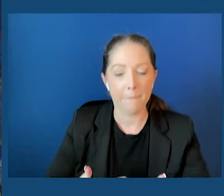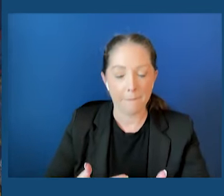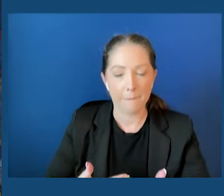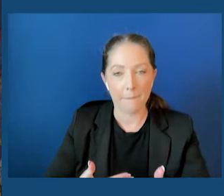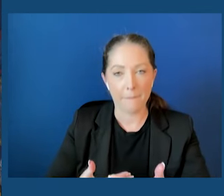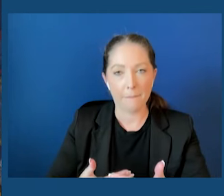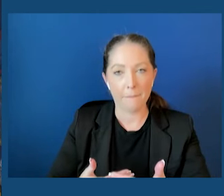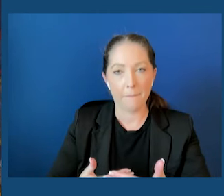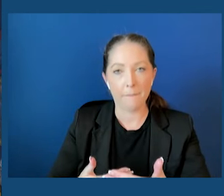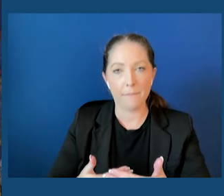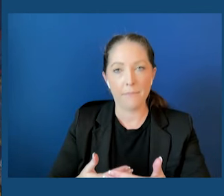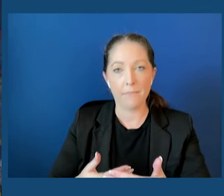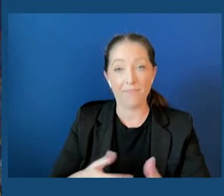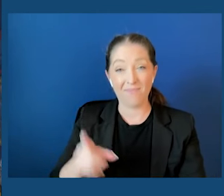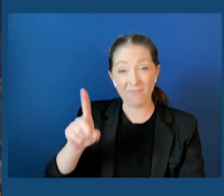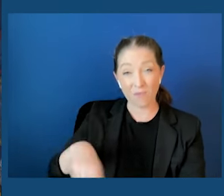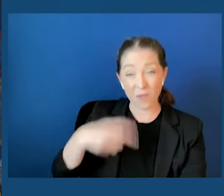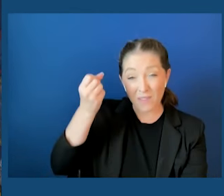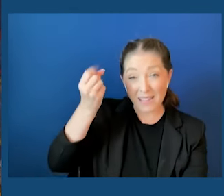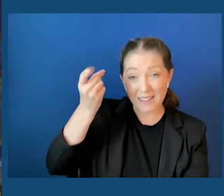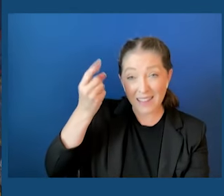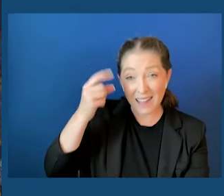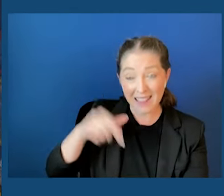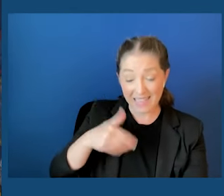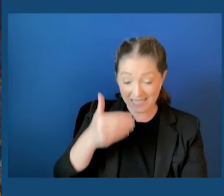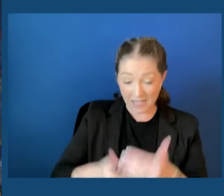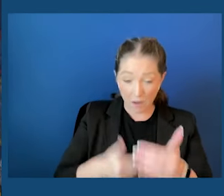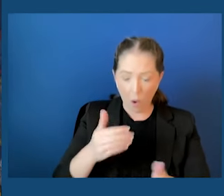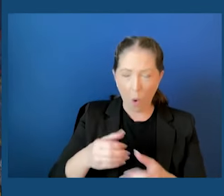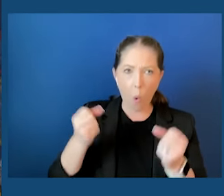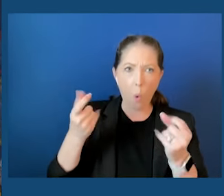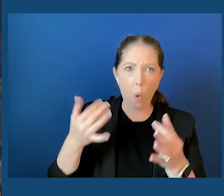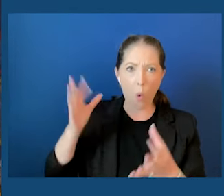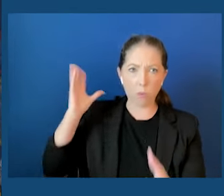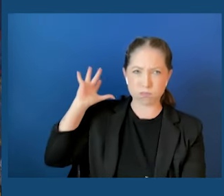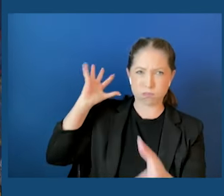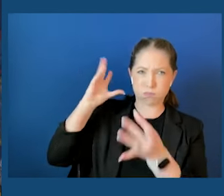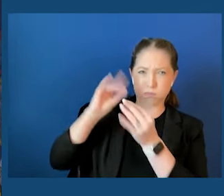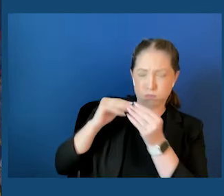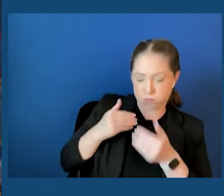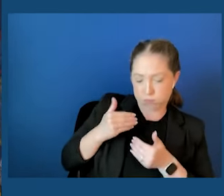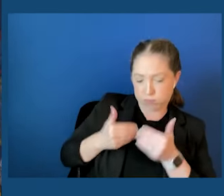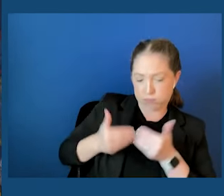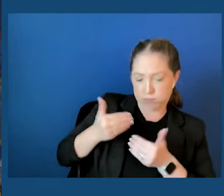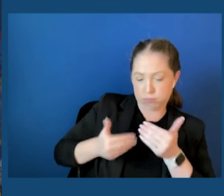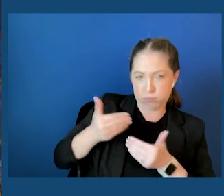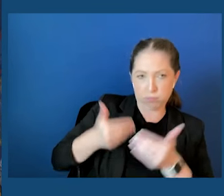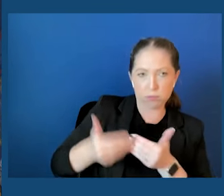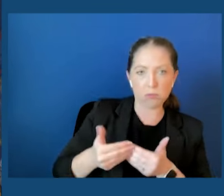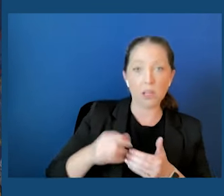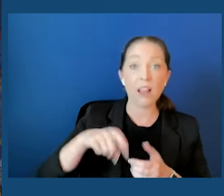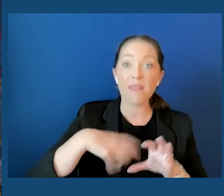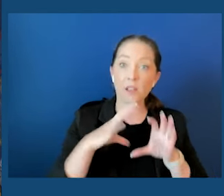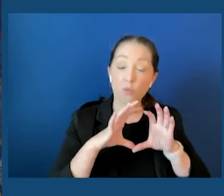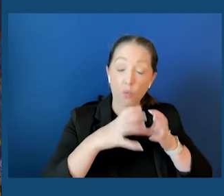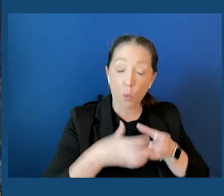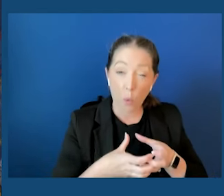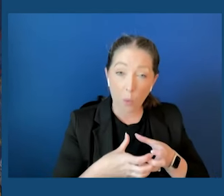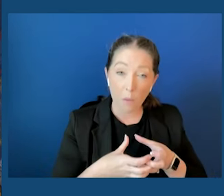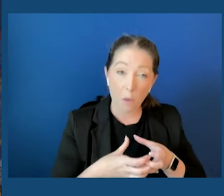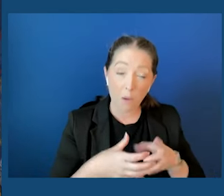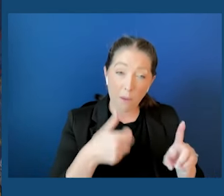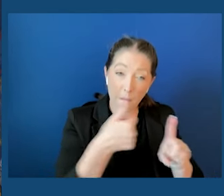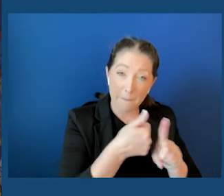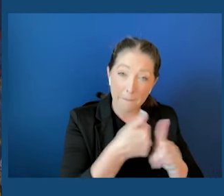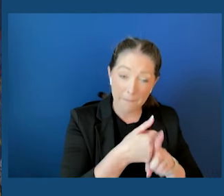But you have to understand that this step is made up of many steps, because to their credit, this group, this